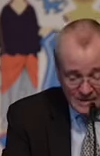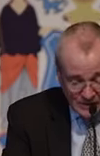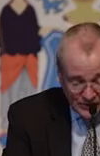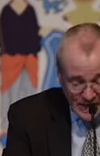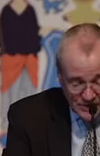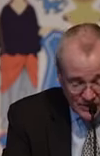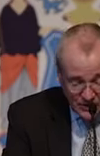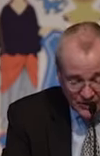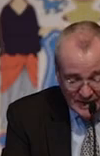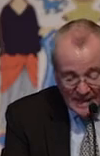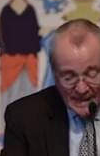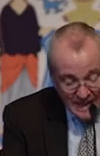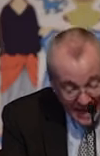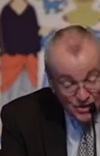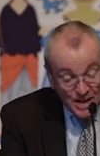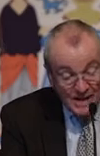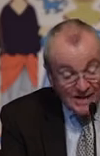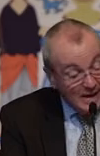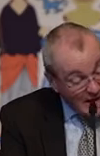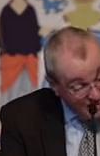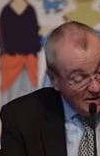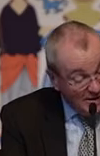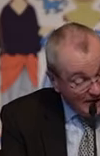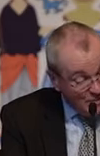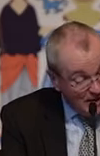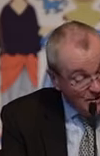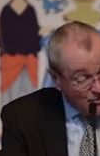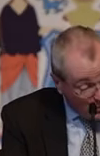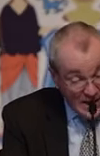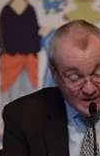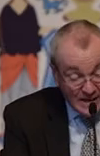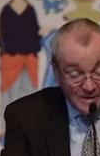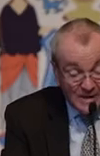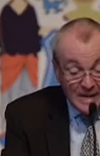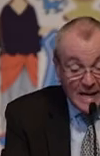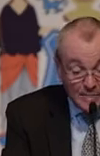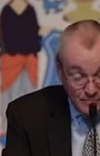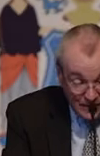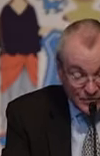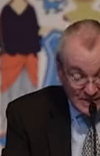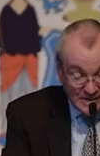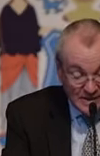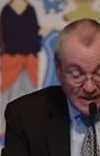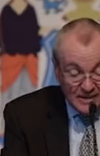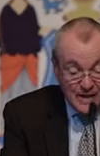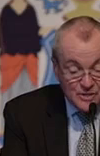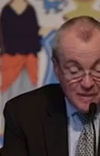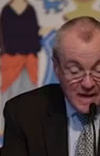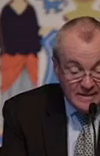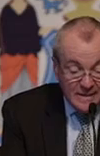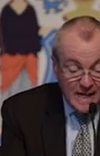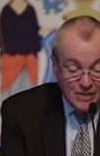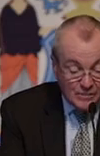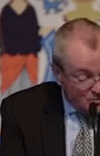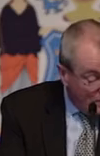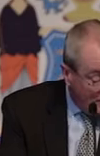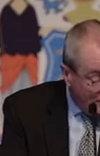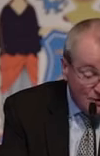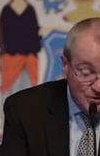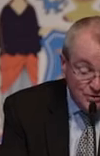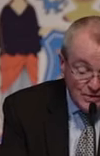at Montclair State University, AJ, Emma, and I reminded her that we have an Emma, and Macy. And they span an age